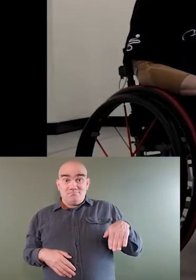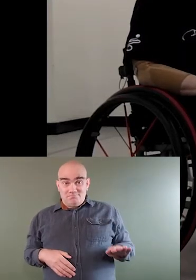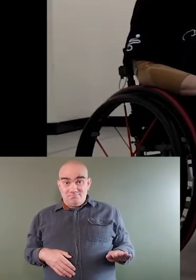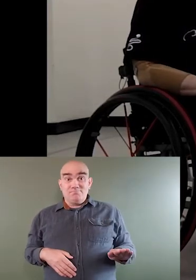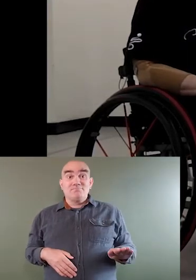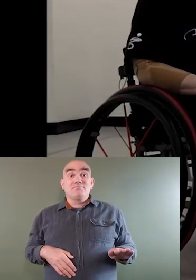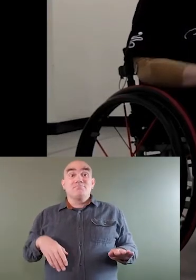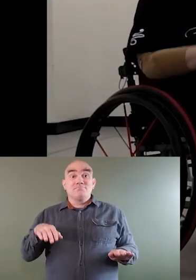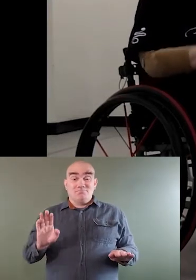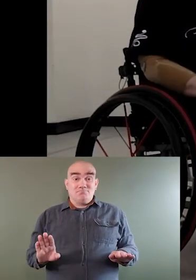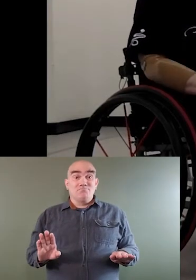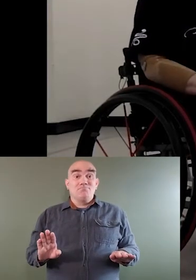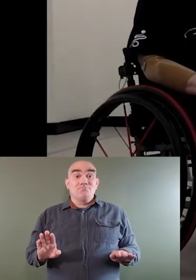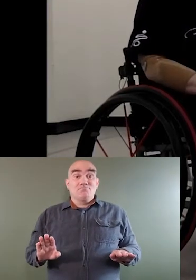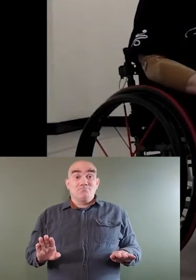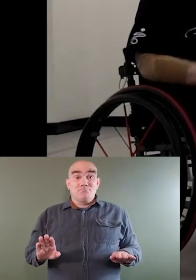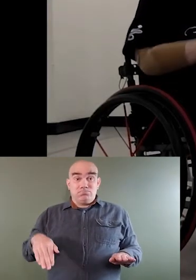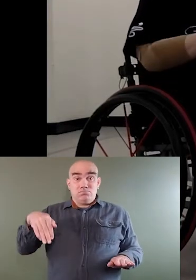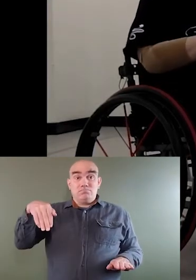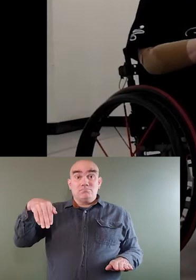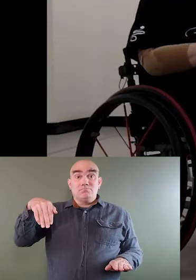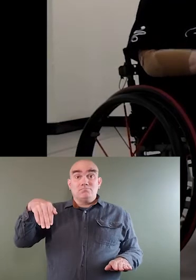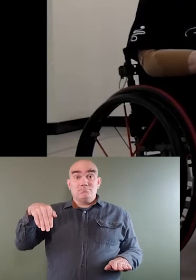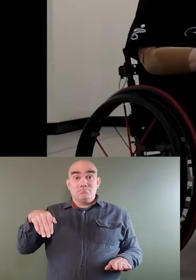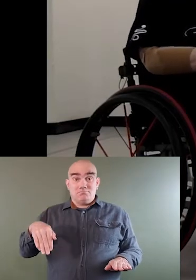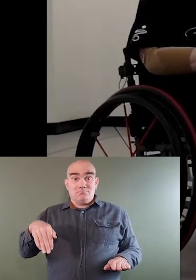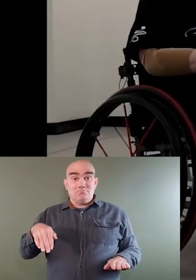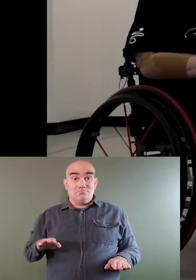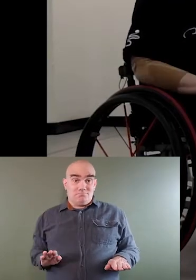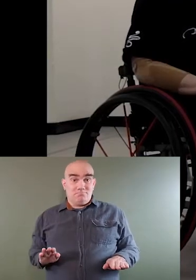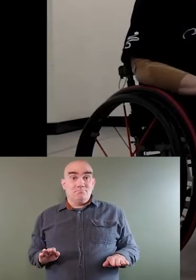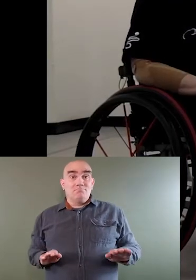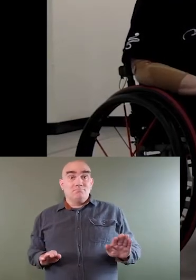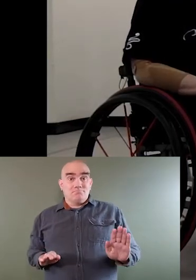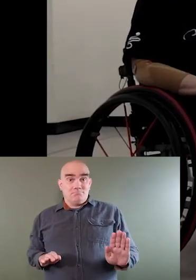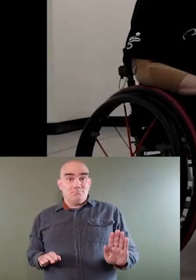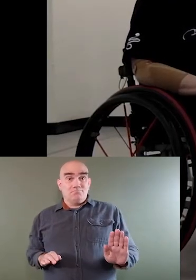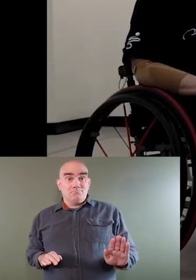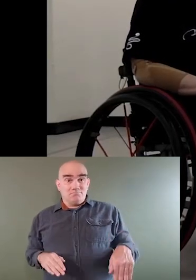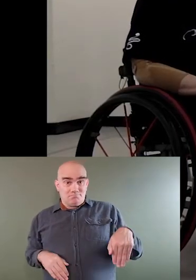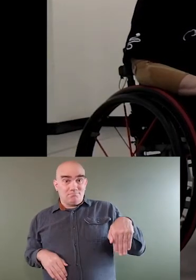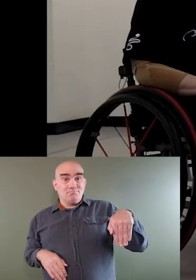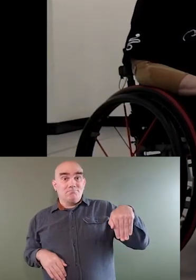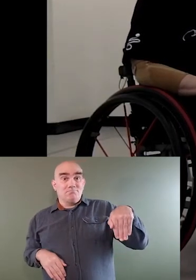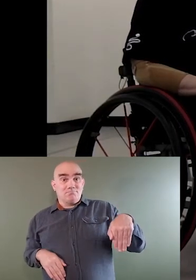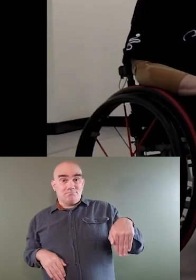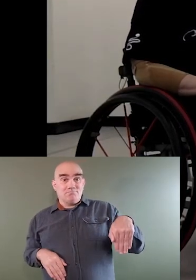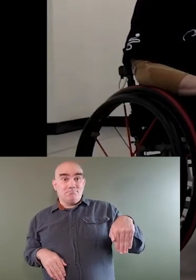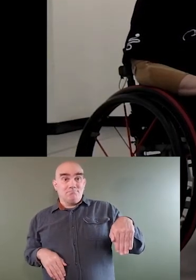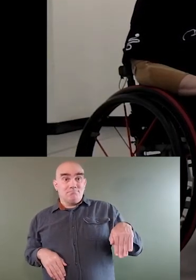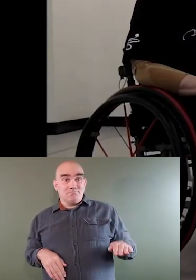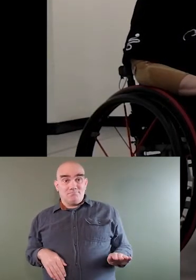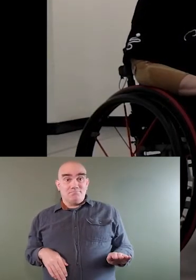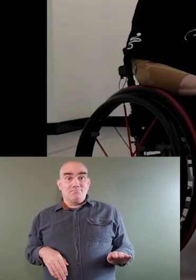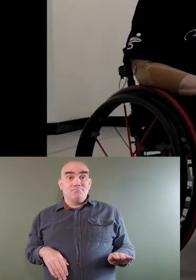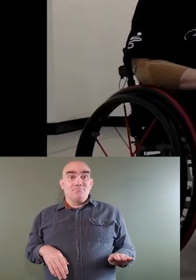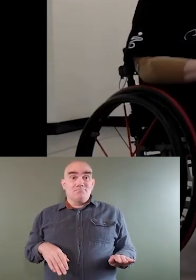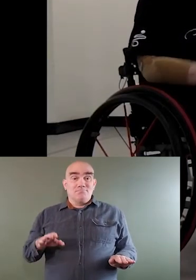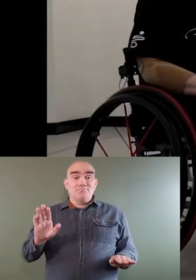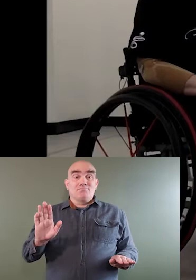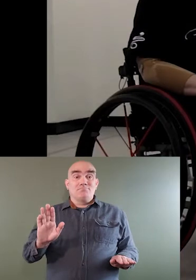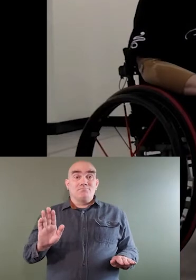Ball. Heel. Dig. Spank. Ball. Heel. Dig. Spank. Heel.